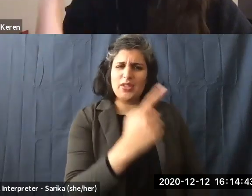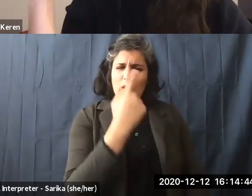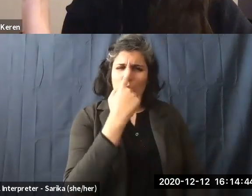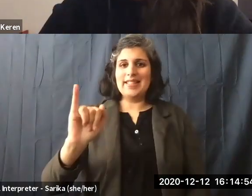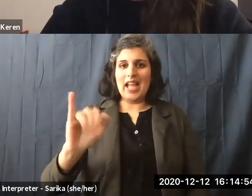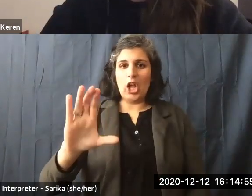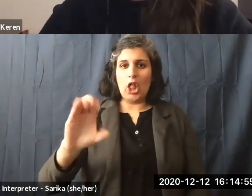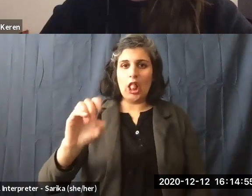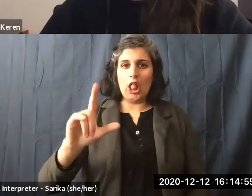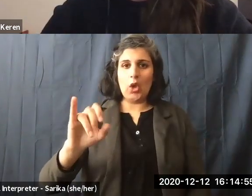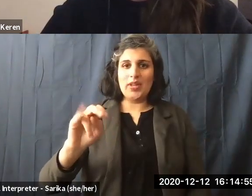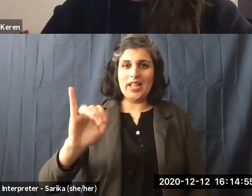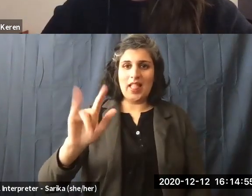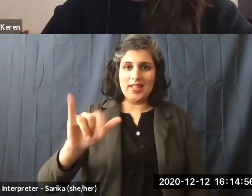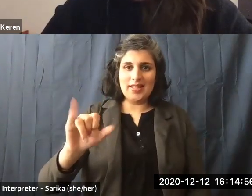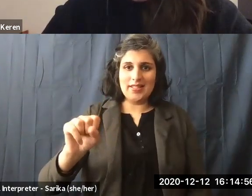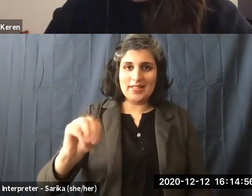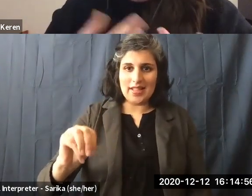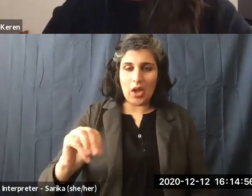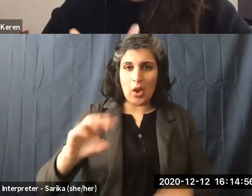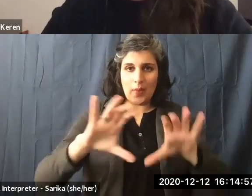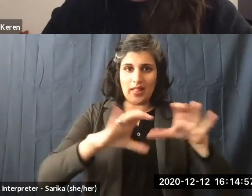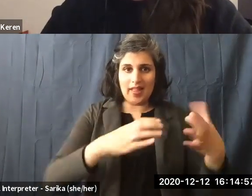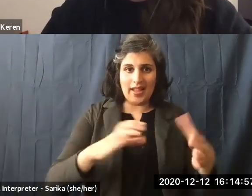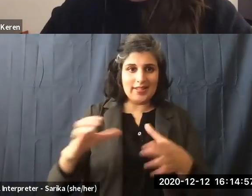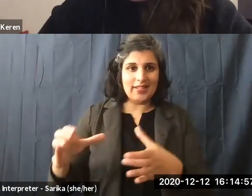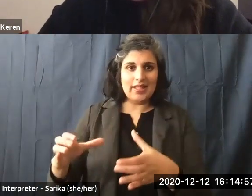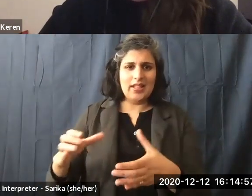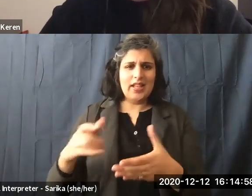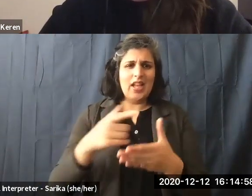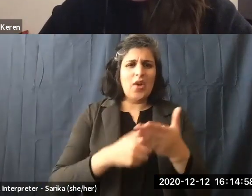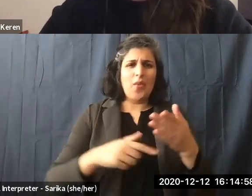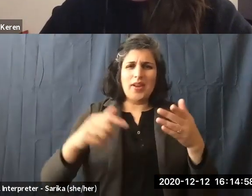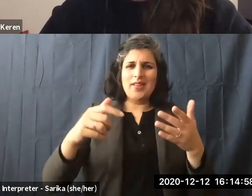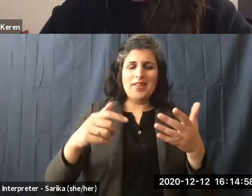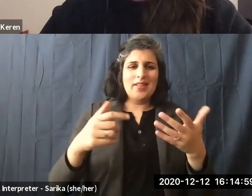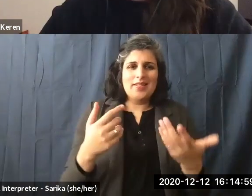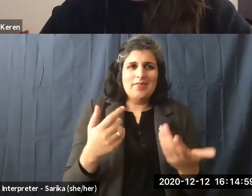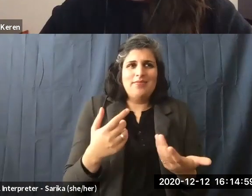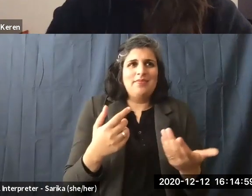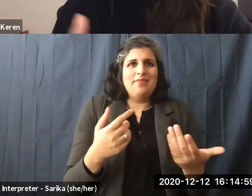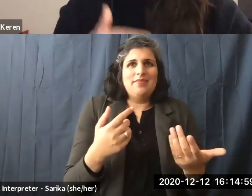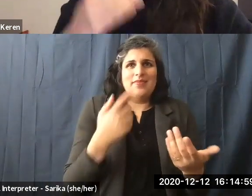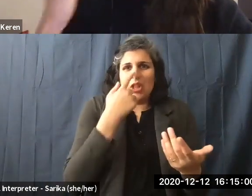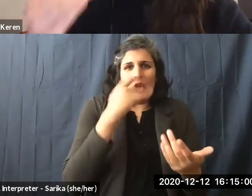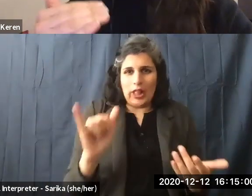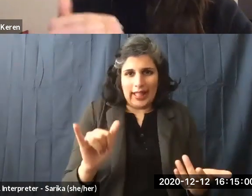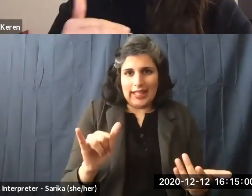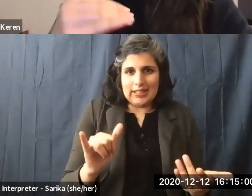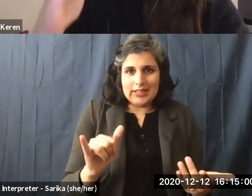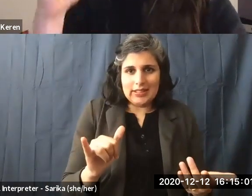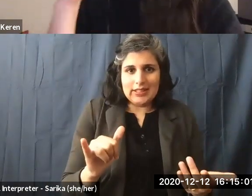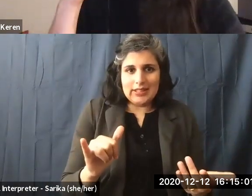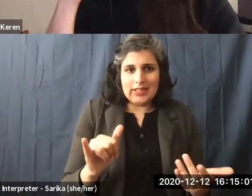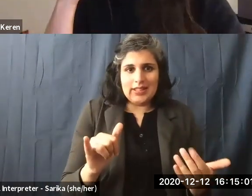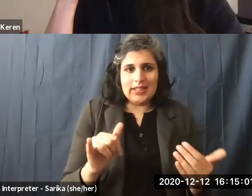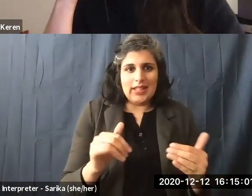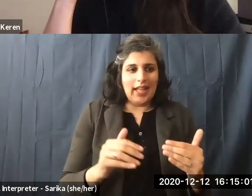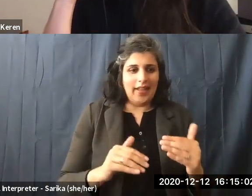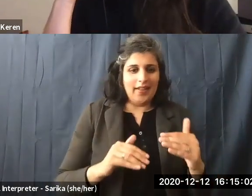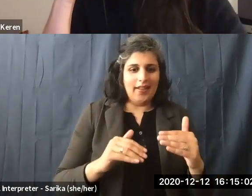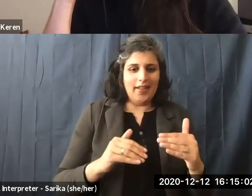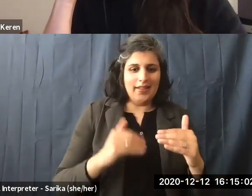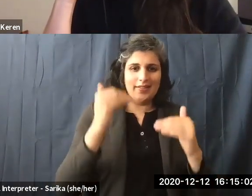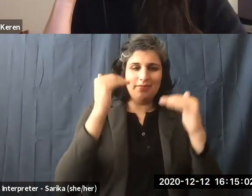globally? And, and what does the practicality of this all look like? And what are the stages? I think there's something